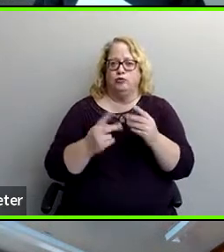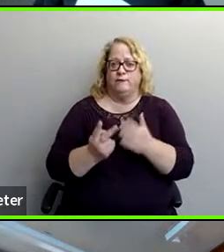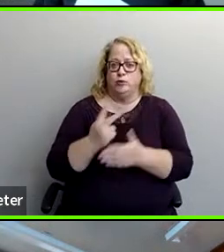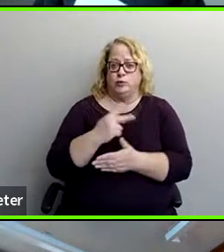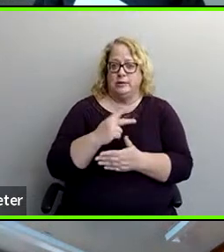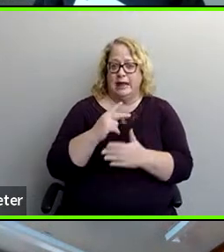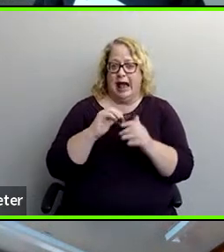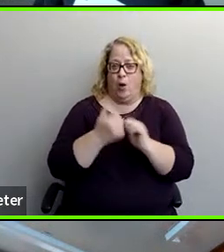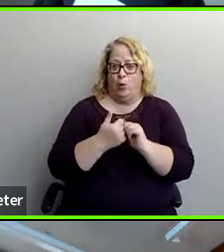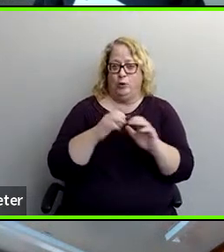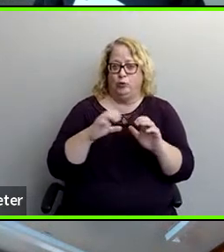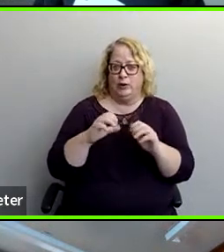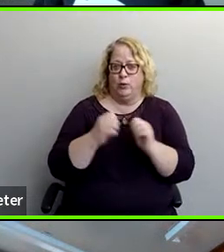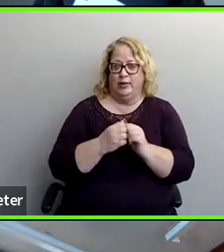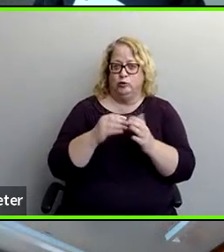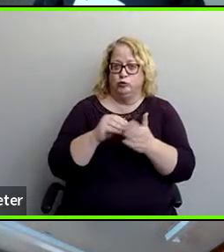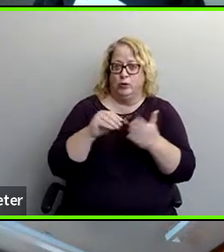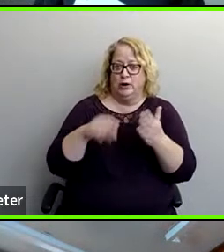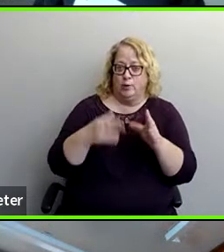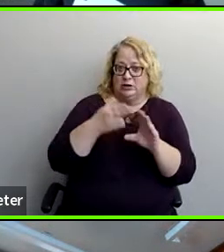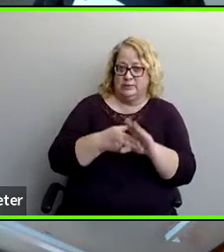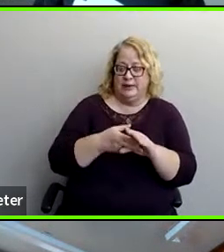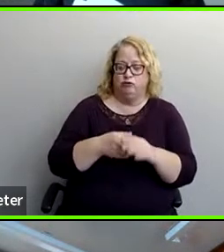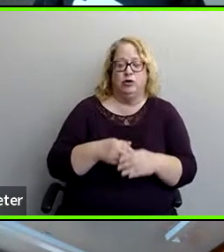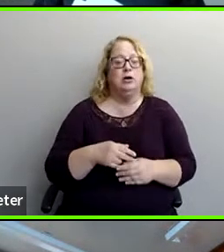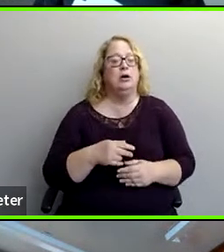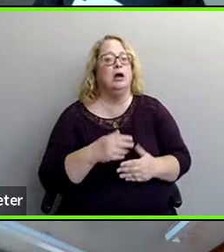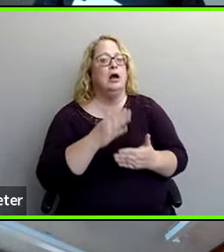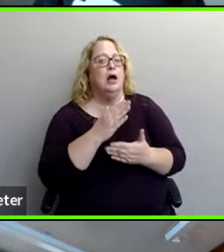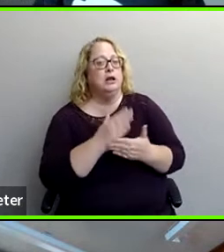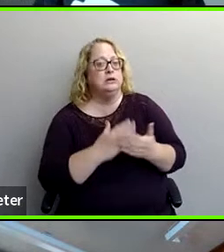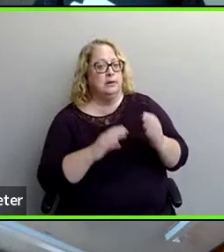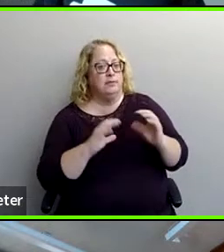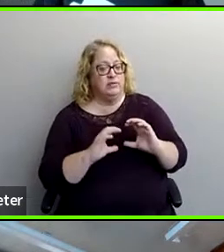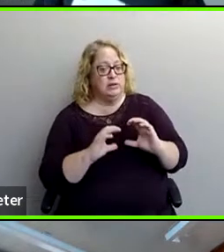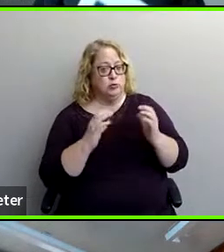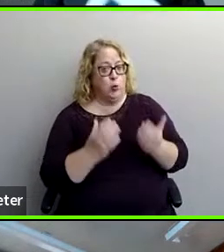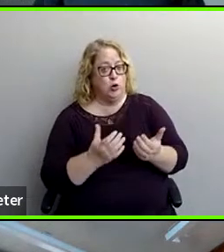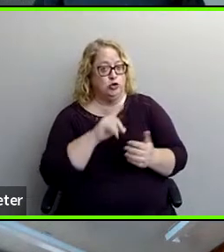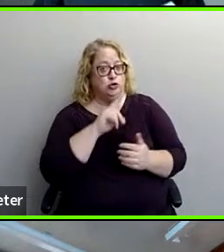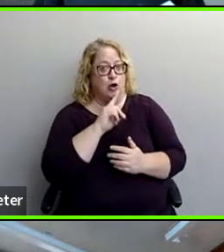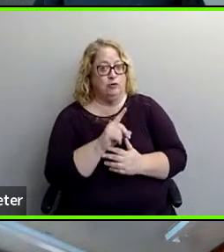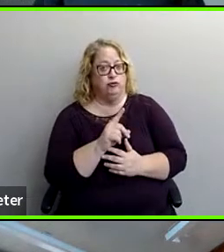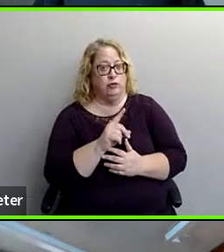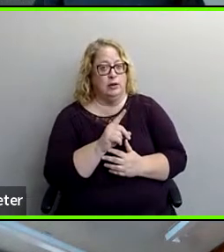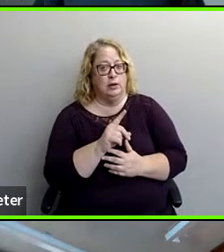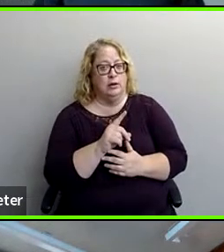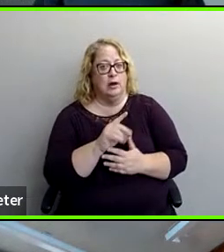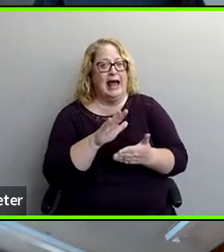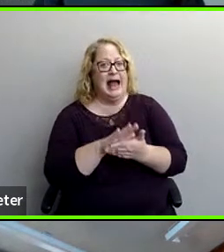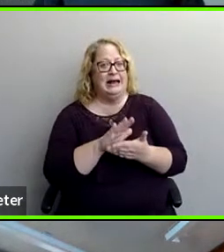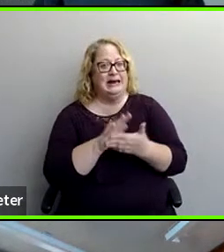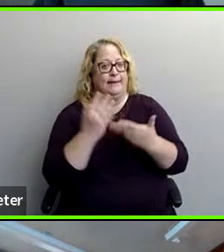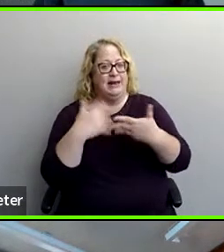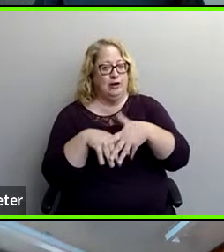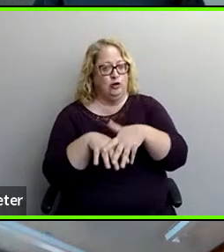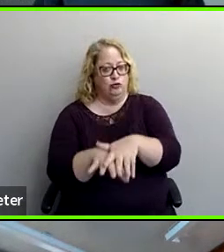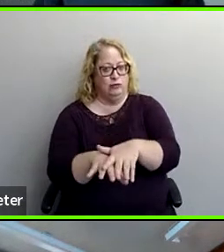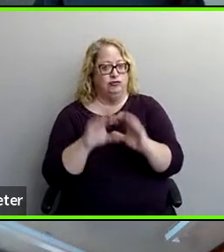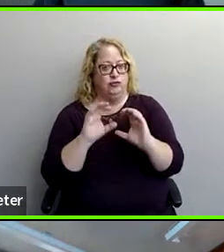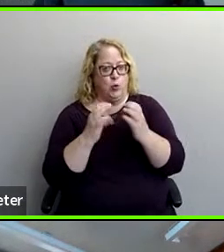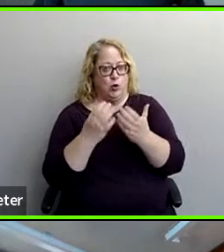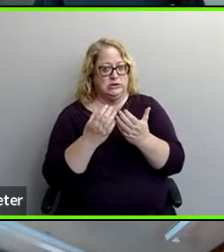As far as student participation, some of these courses are actually what we call academic integration